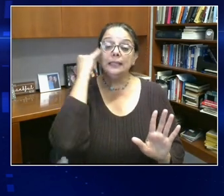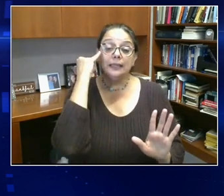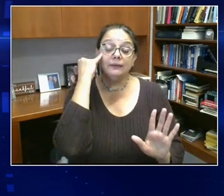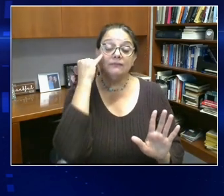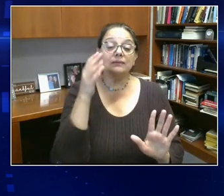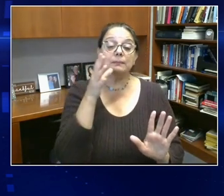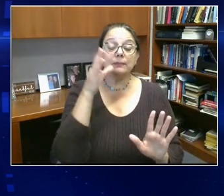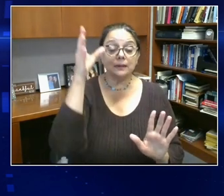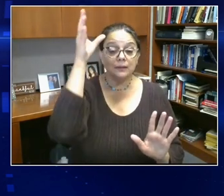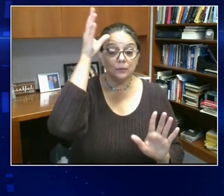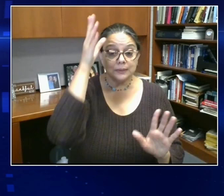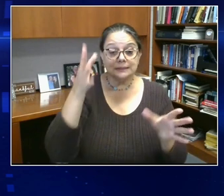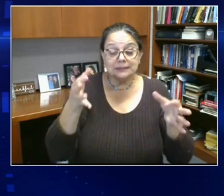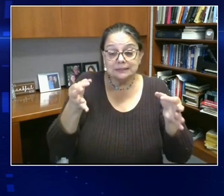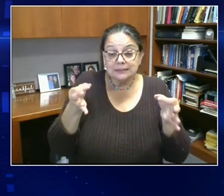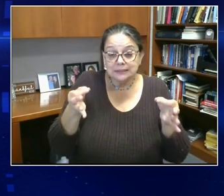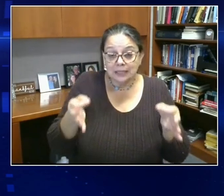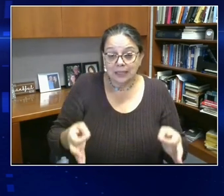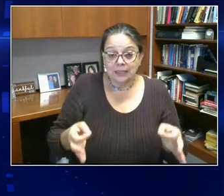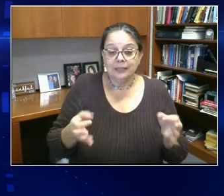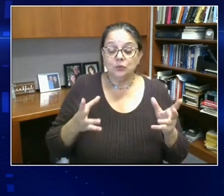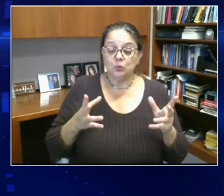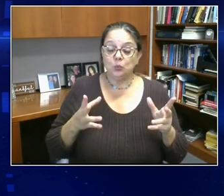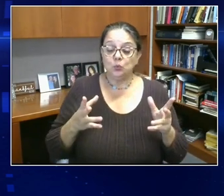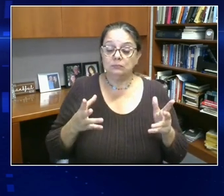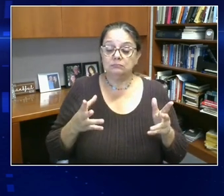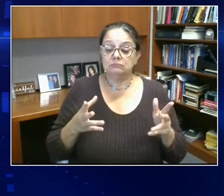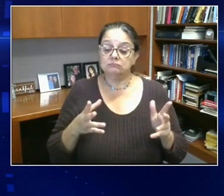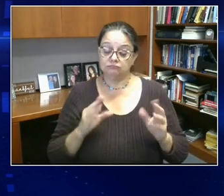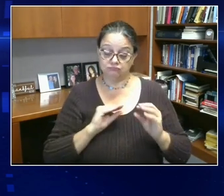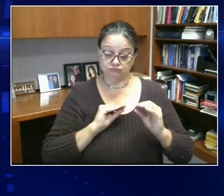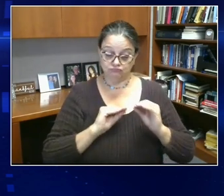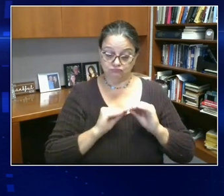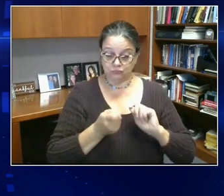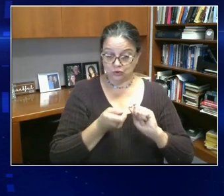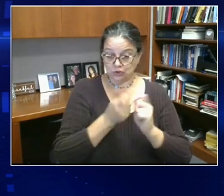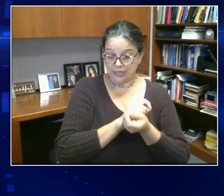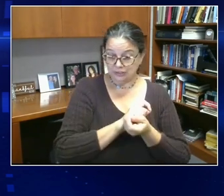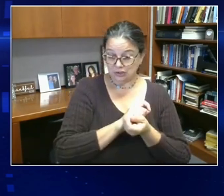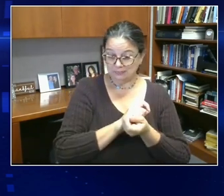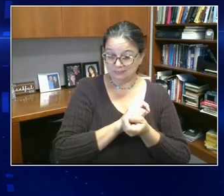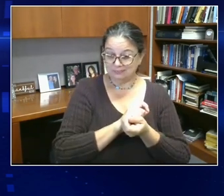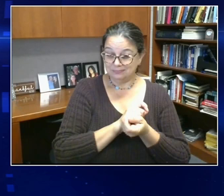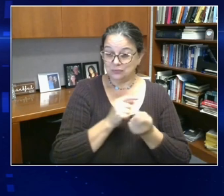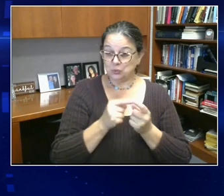be clear that this is not something that is being done yet, but it has the potential to happen in the future.